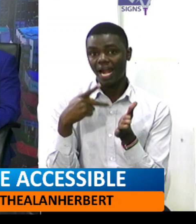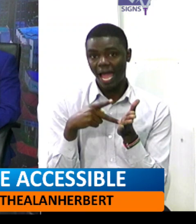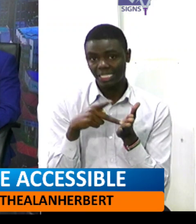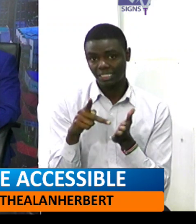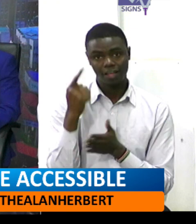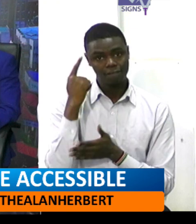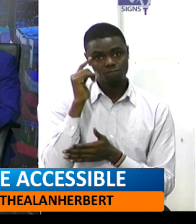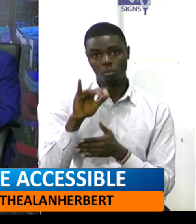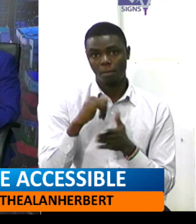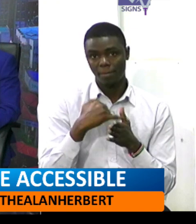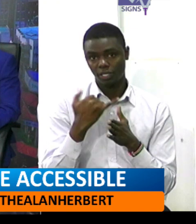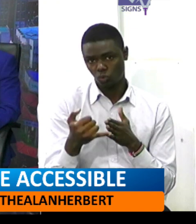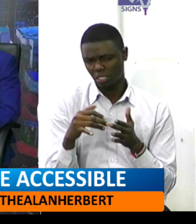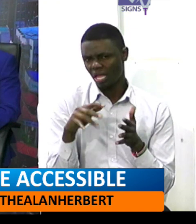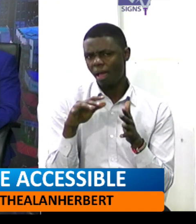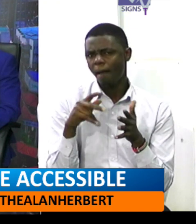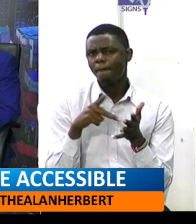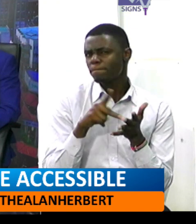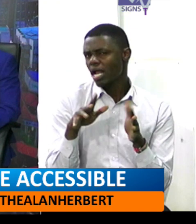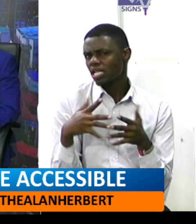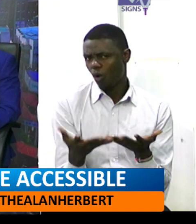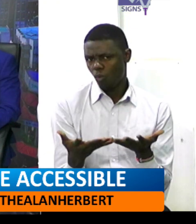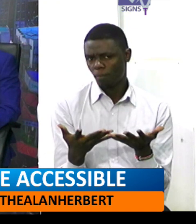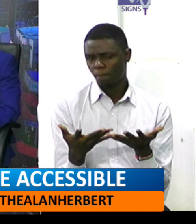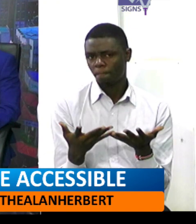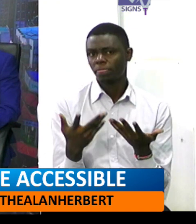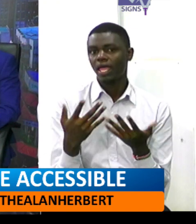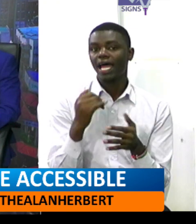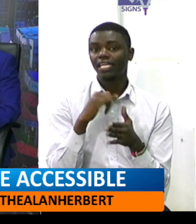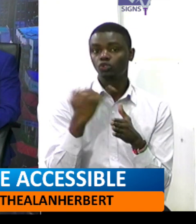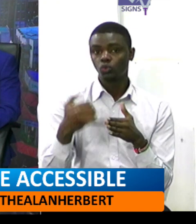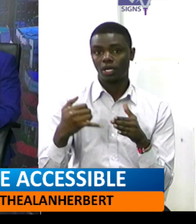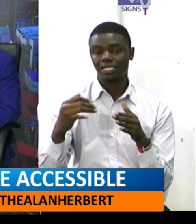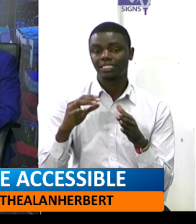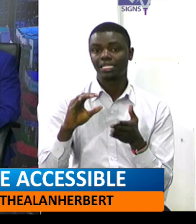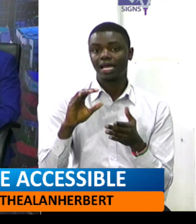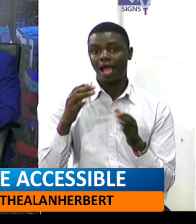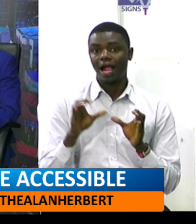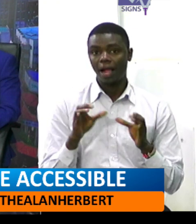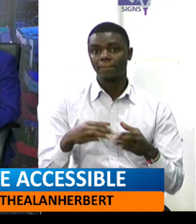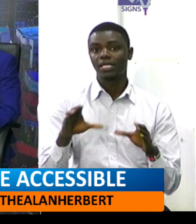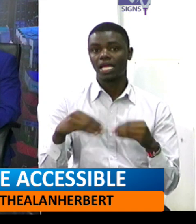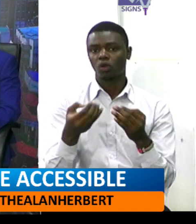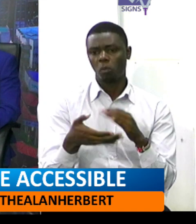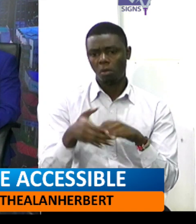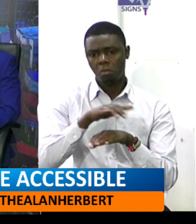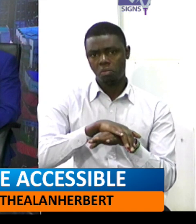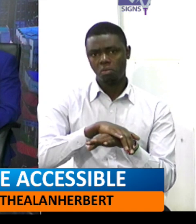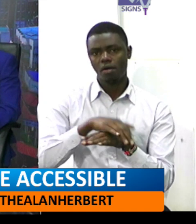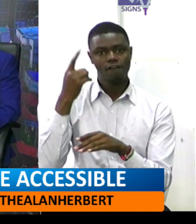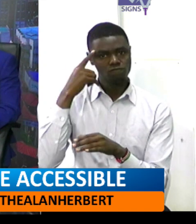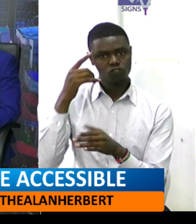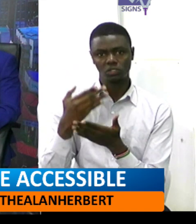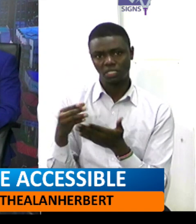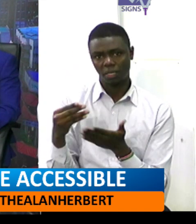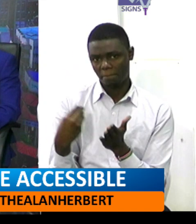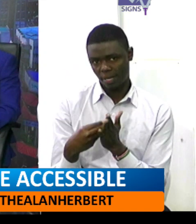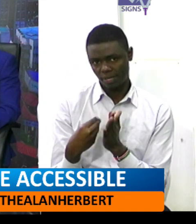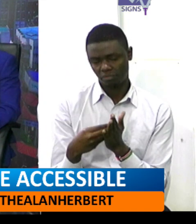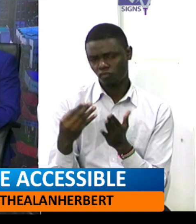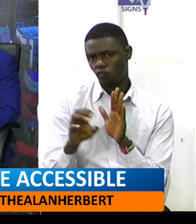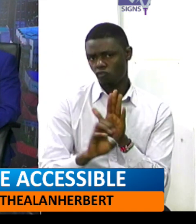The price in the sense that an insurance company will give you a cover of a specified amount. Typically,